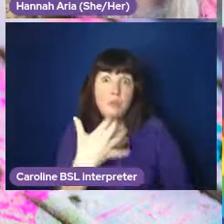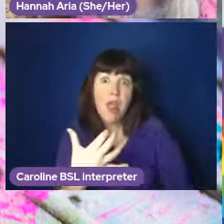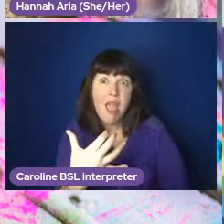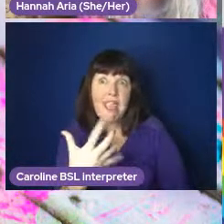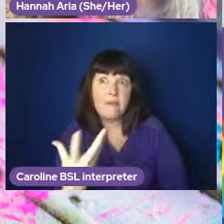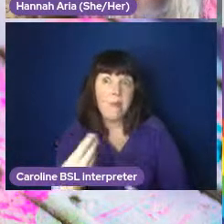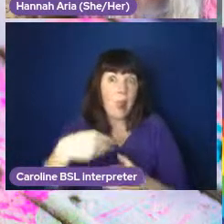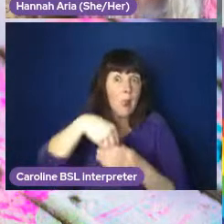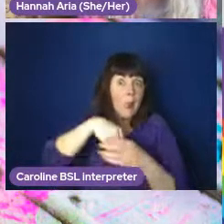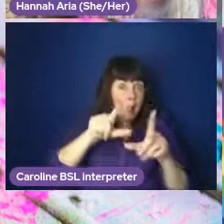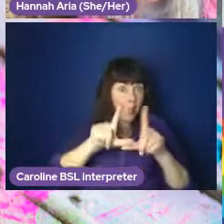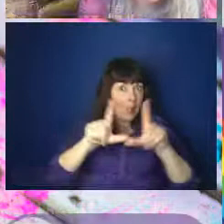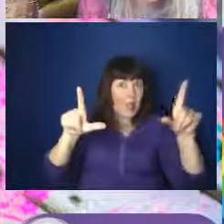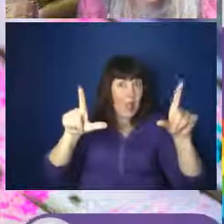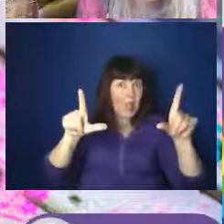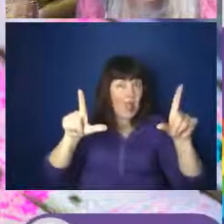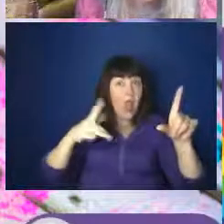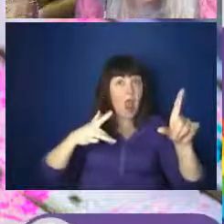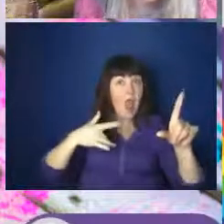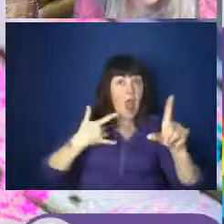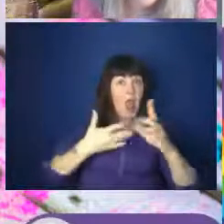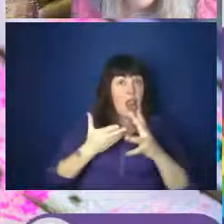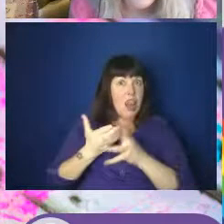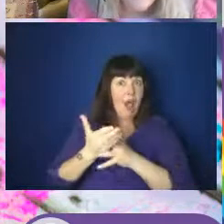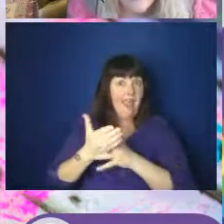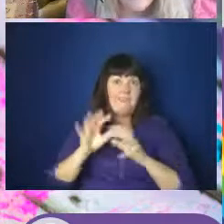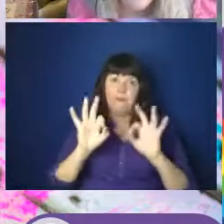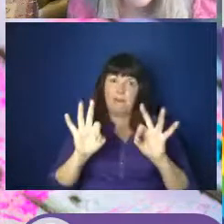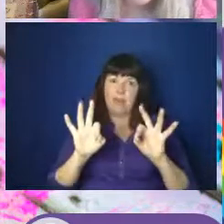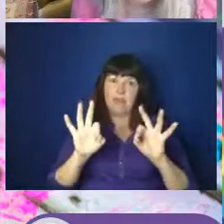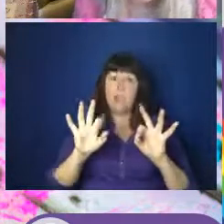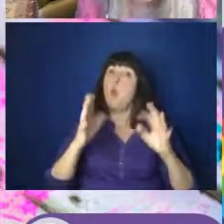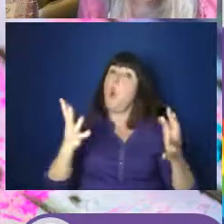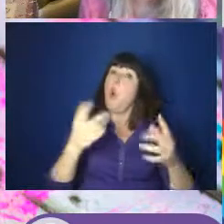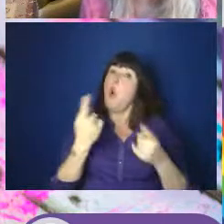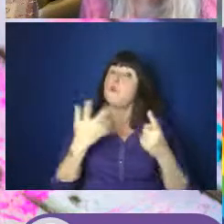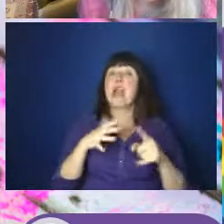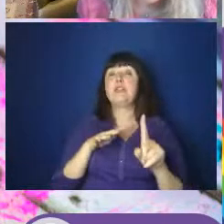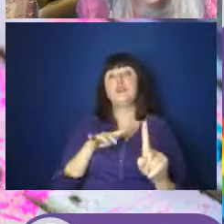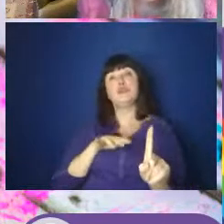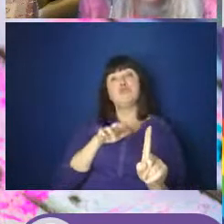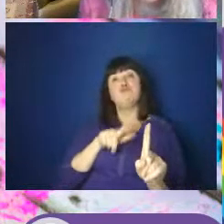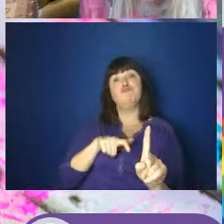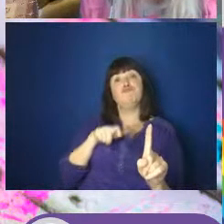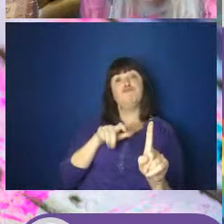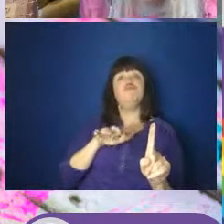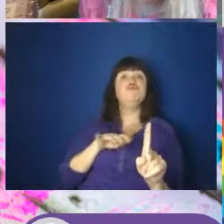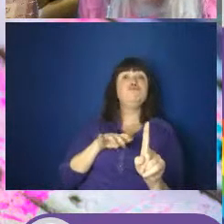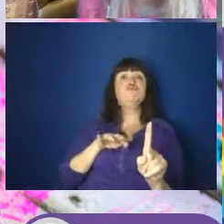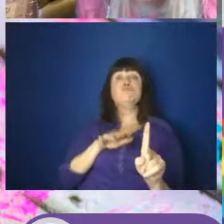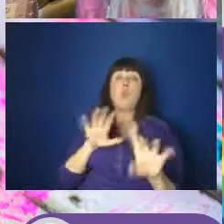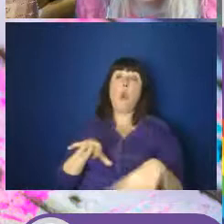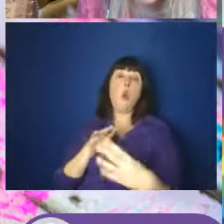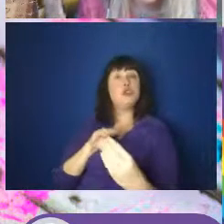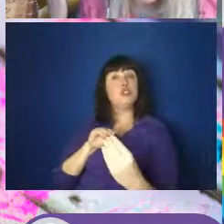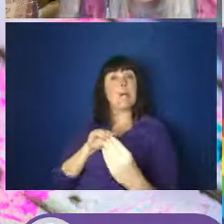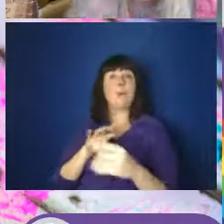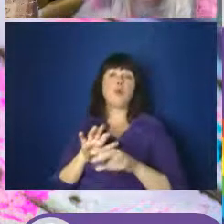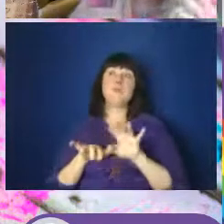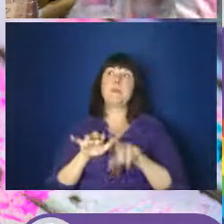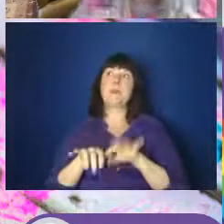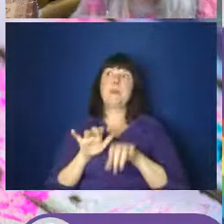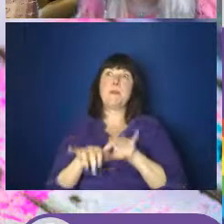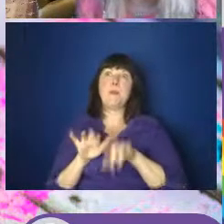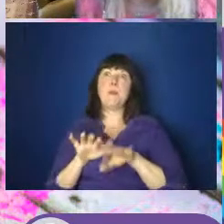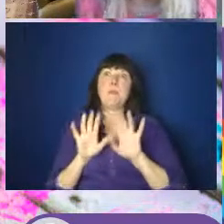time, we definitely welcome lurkers. Lurkers, welcome here. So if you want to just be chatting on the little chat box, but you want to kind of